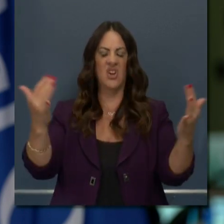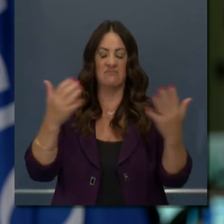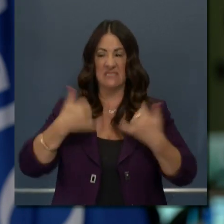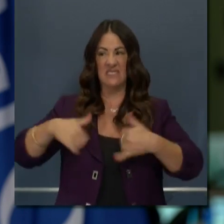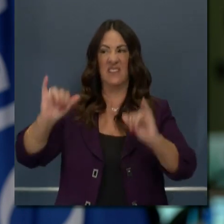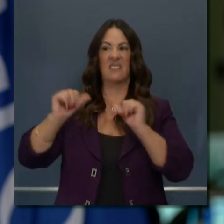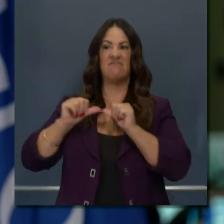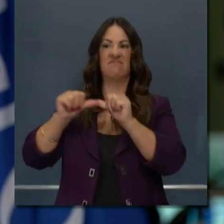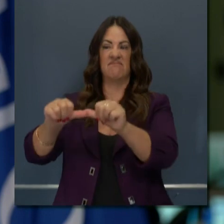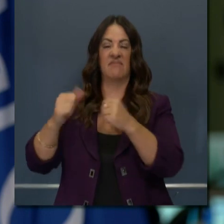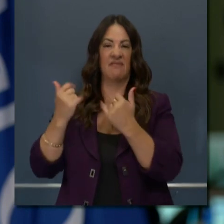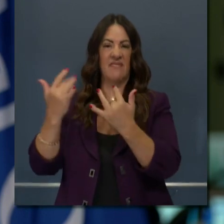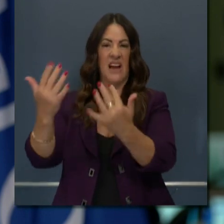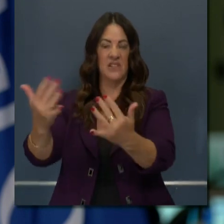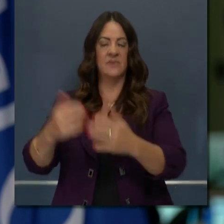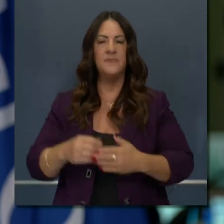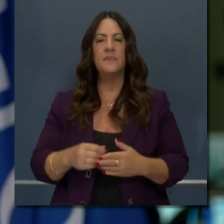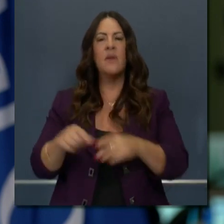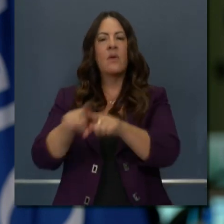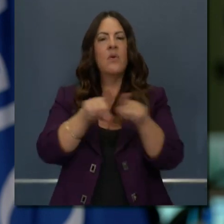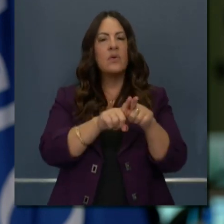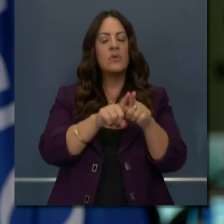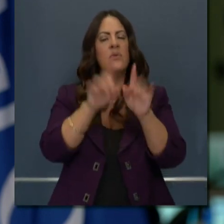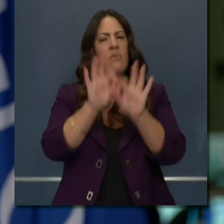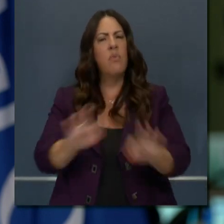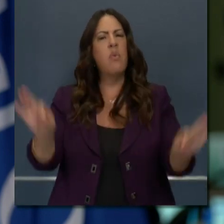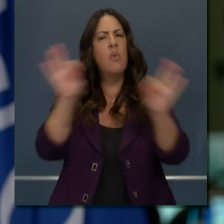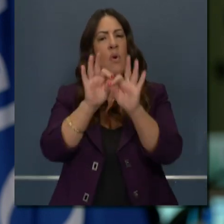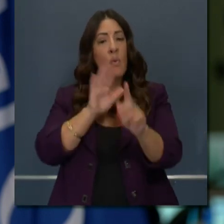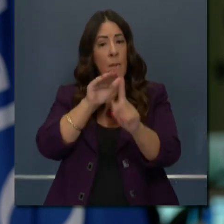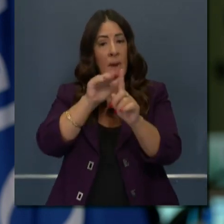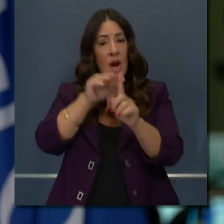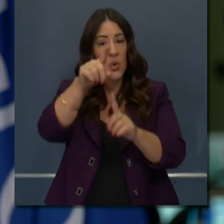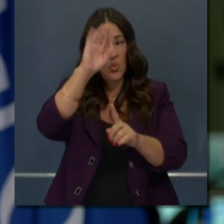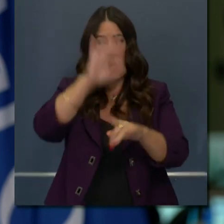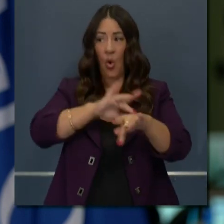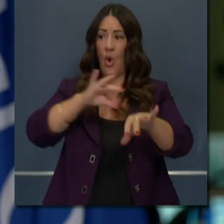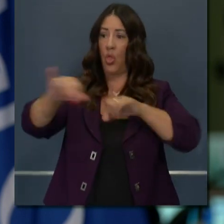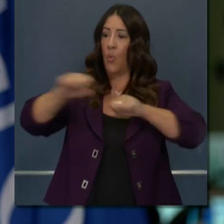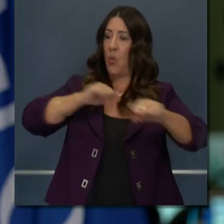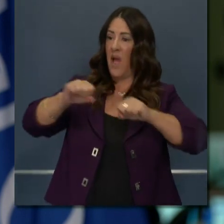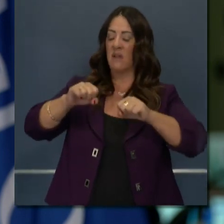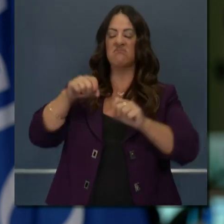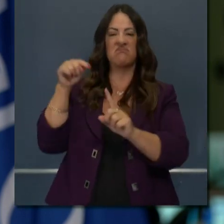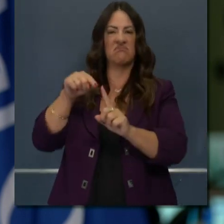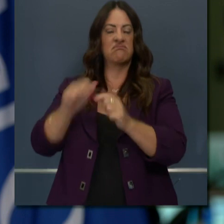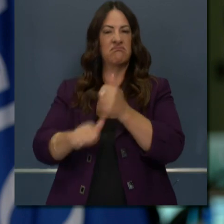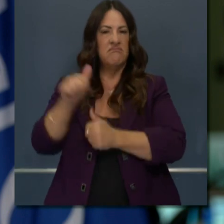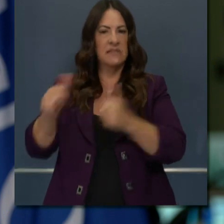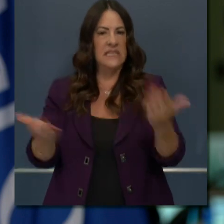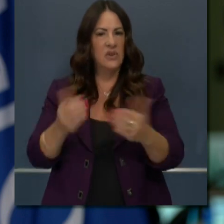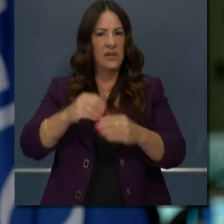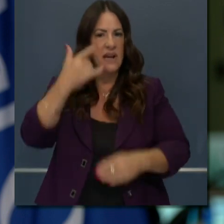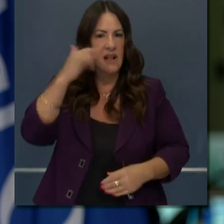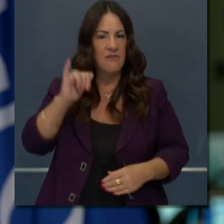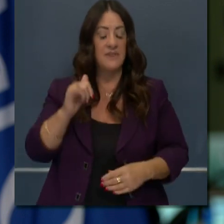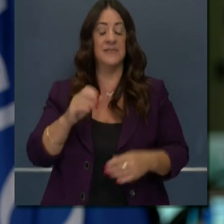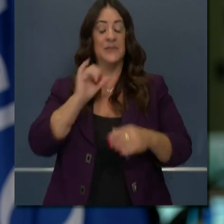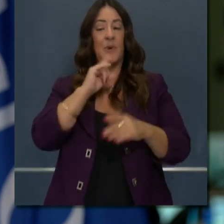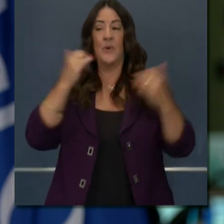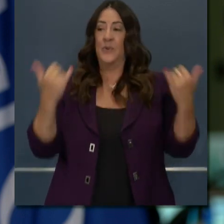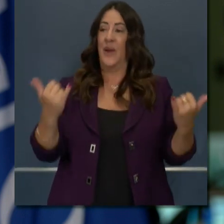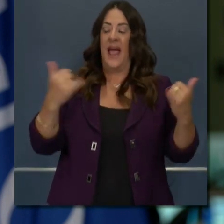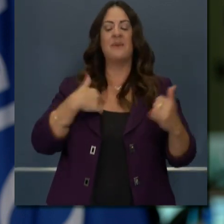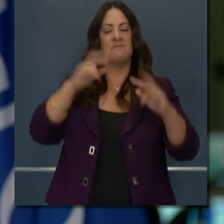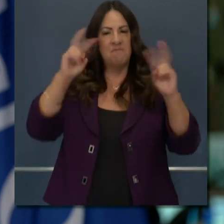speak. But it's also an important reminder that earthquakes are a risk here in California. And today we're here to talk about